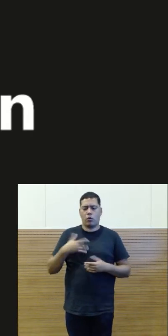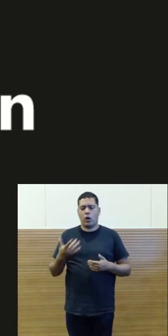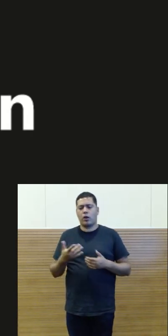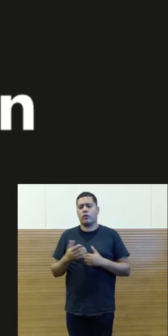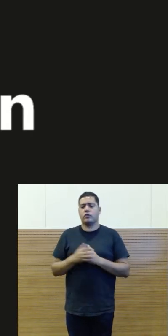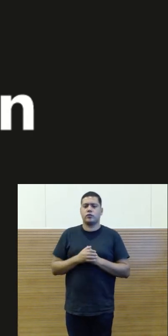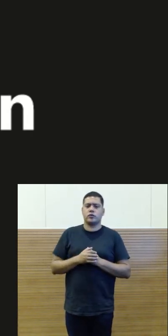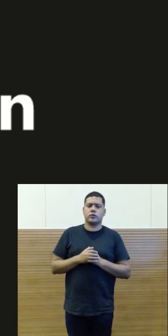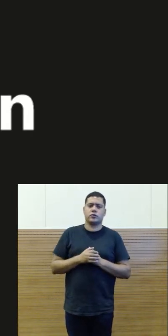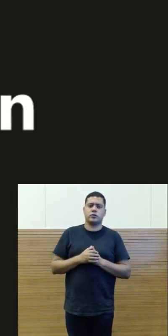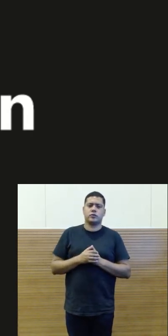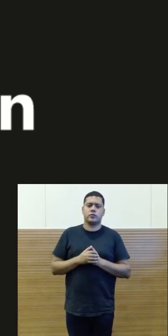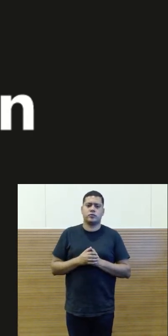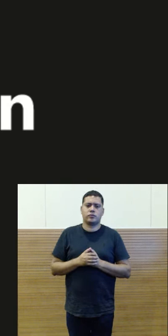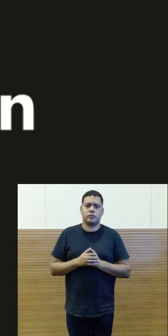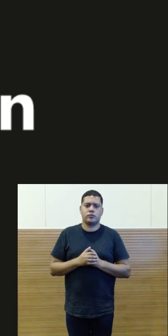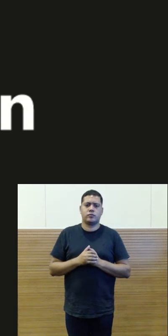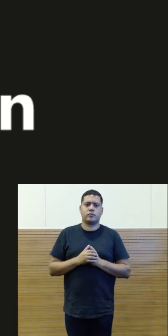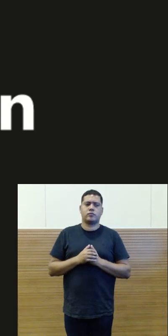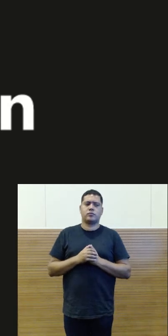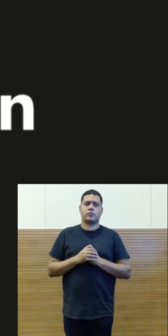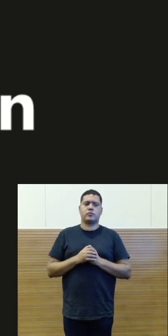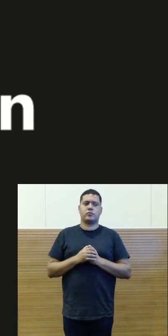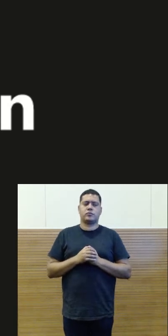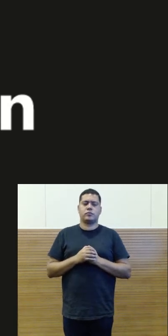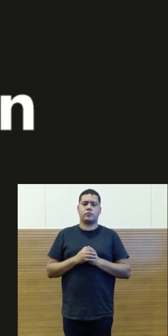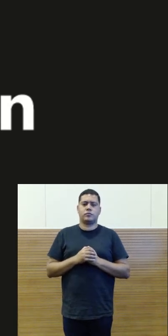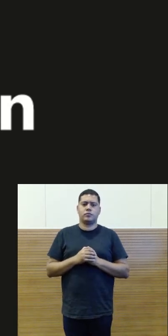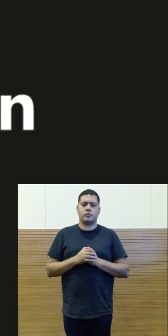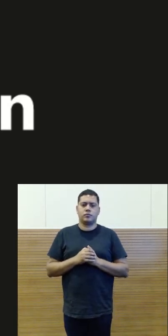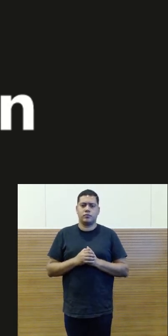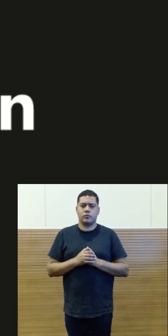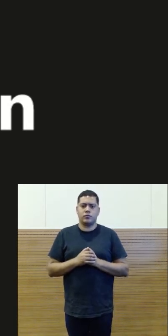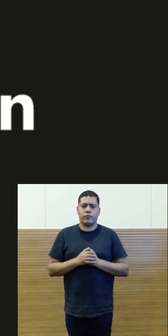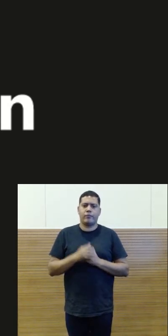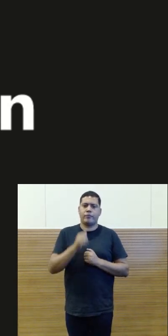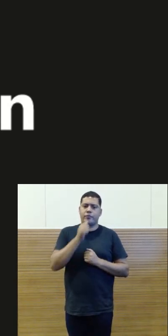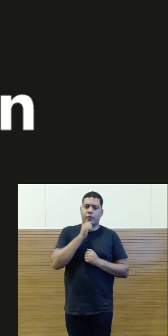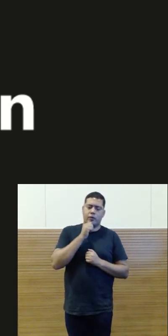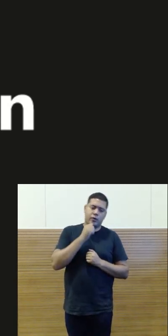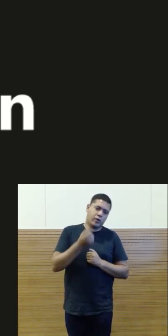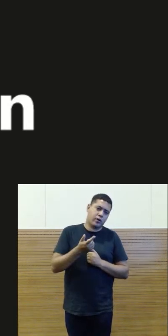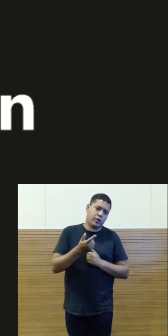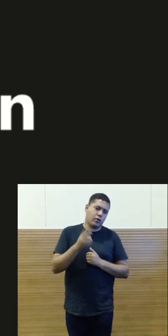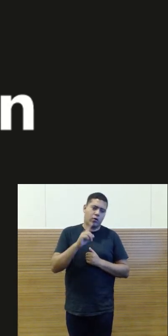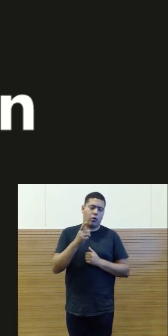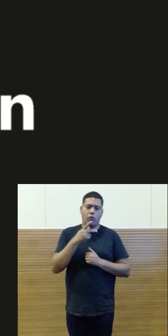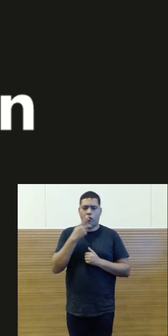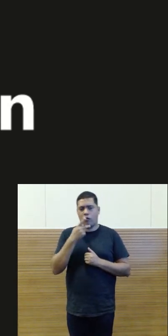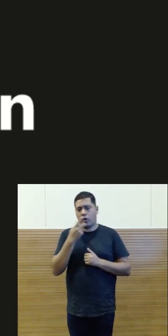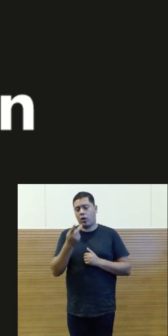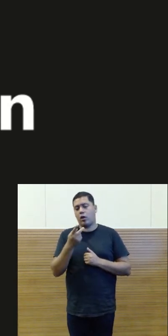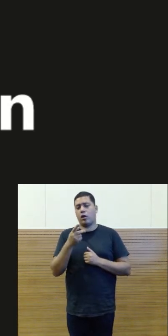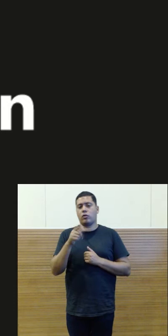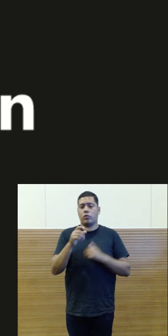globally and nationally. You didn't mention transnational corporations. How are you going to keep them at